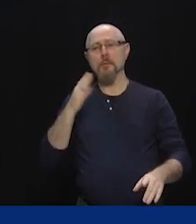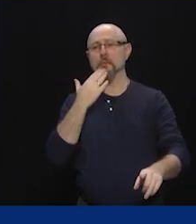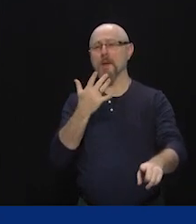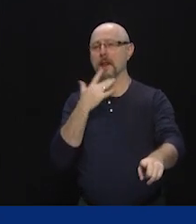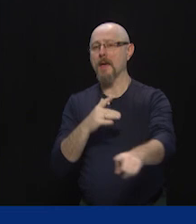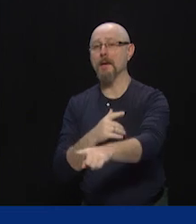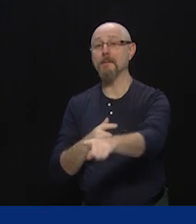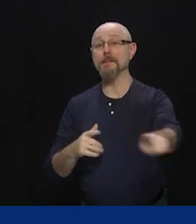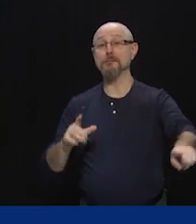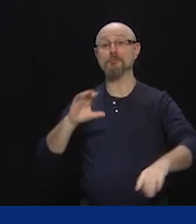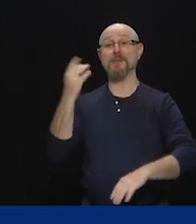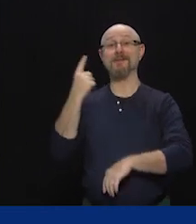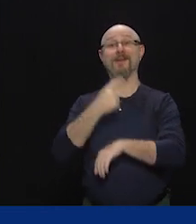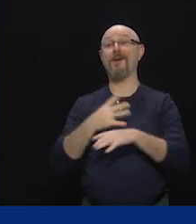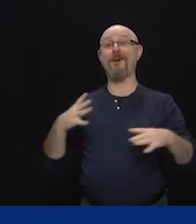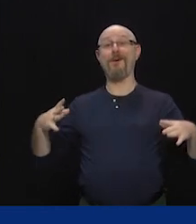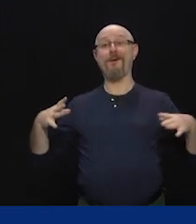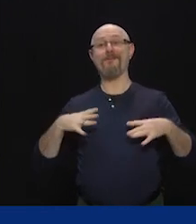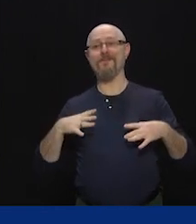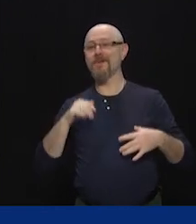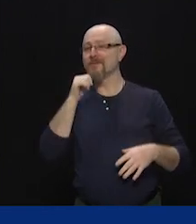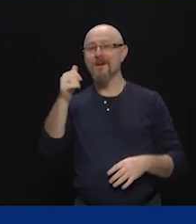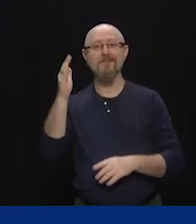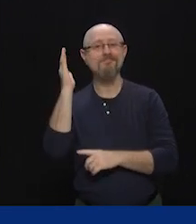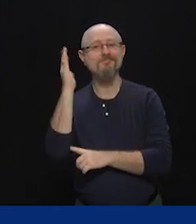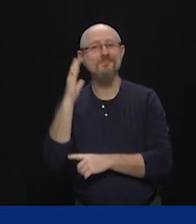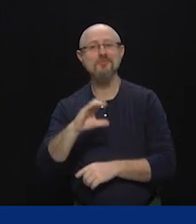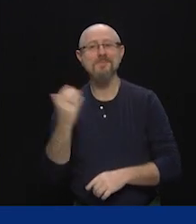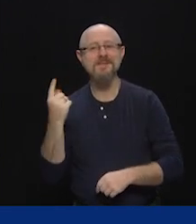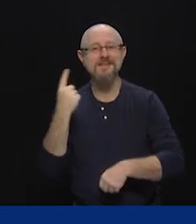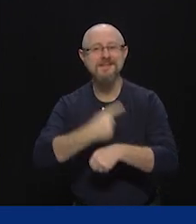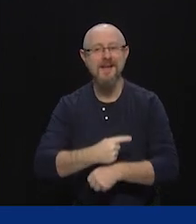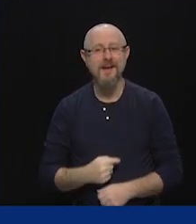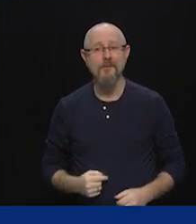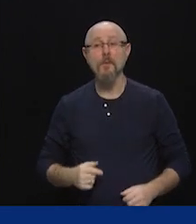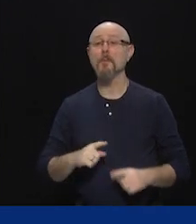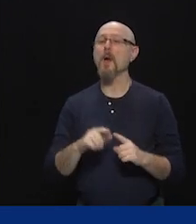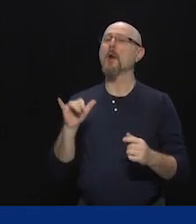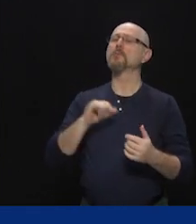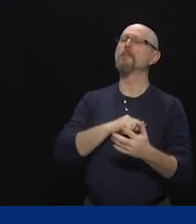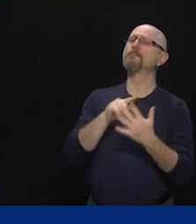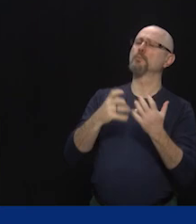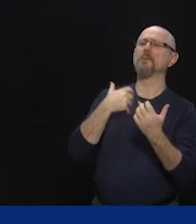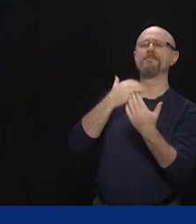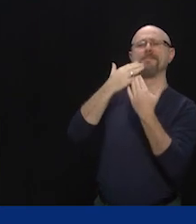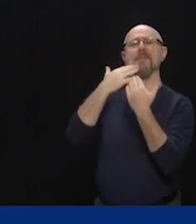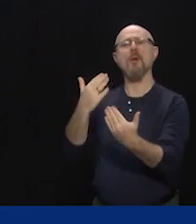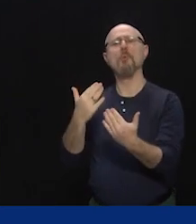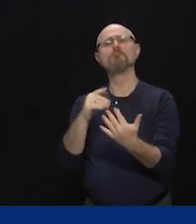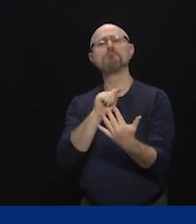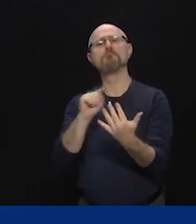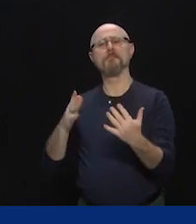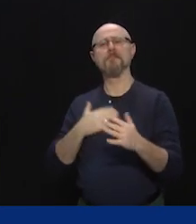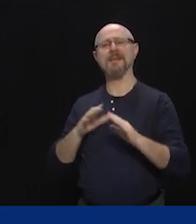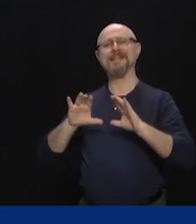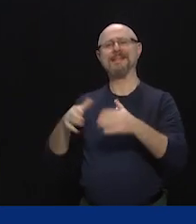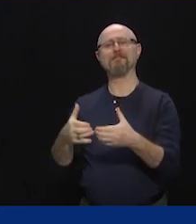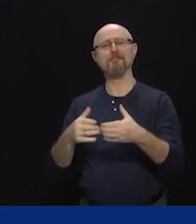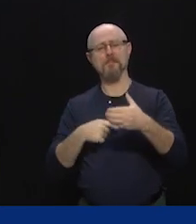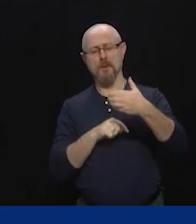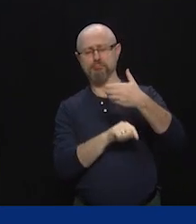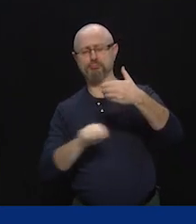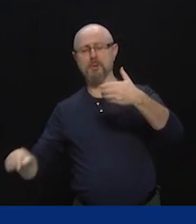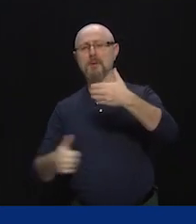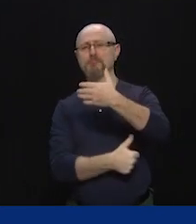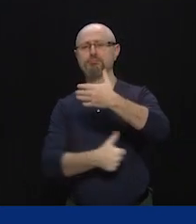not do a COVID briefer on that day and thought of all of you, but also I do want to thank the incredible team that is part of the Executive Chamber